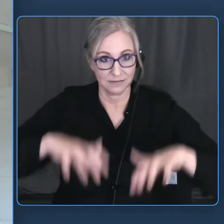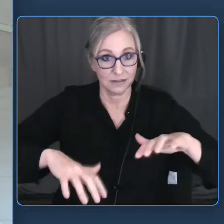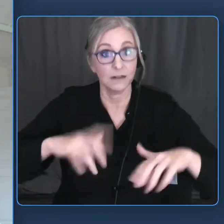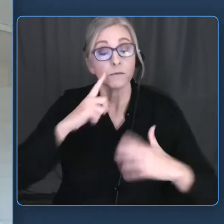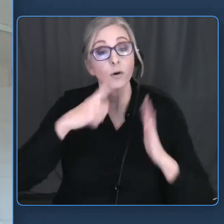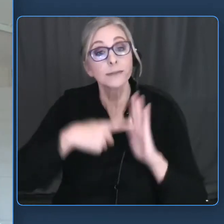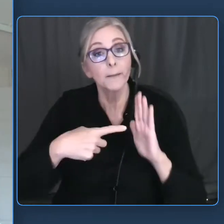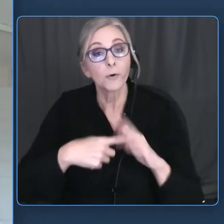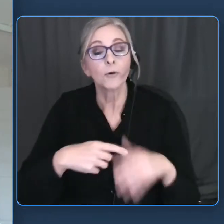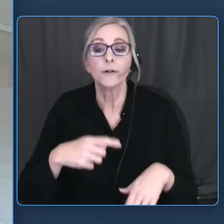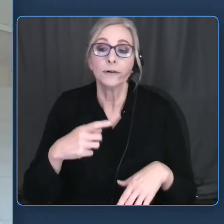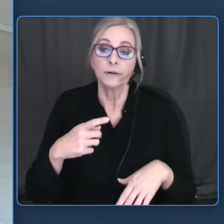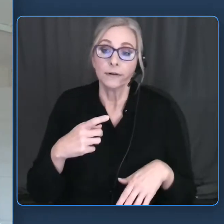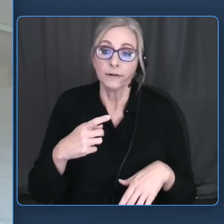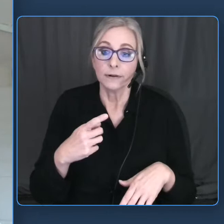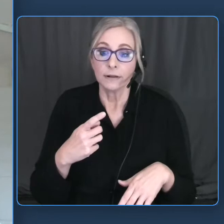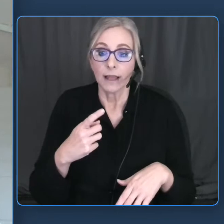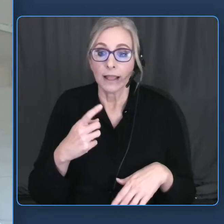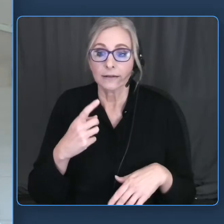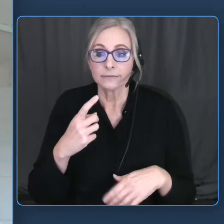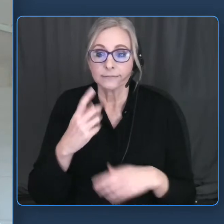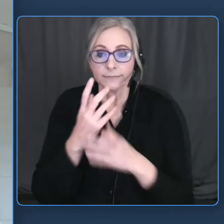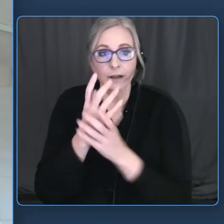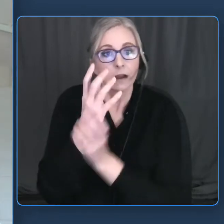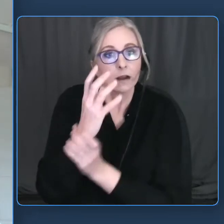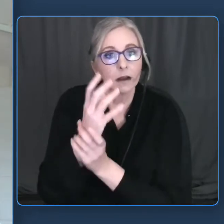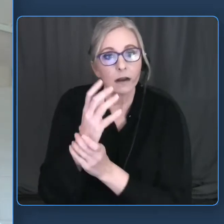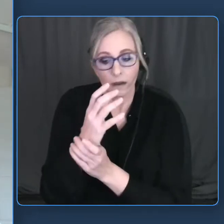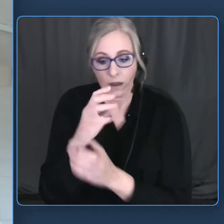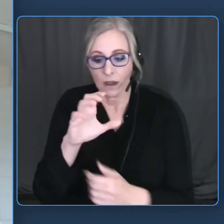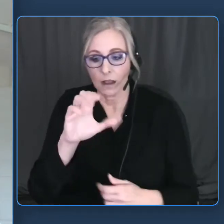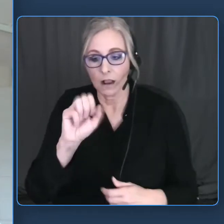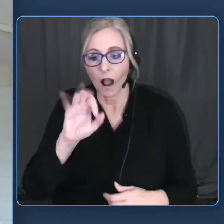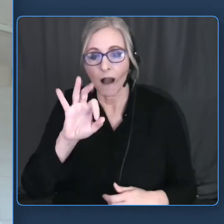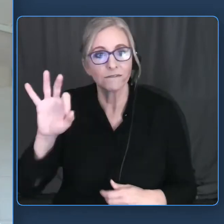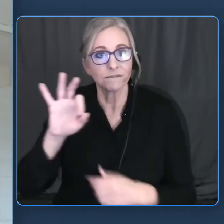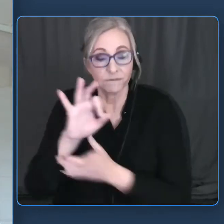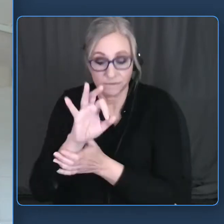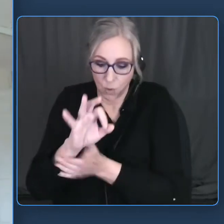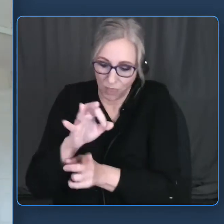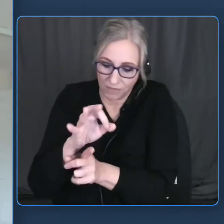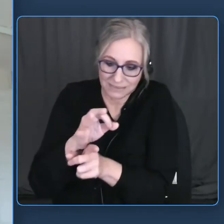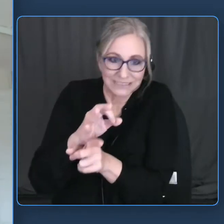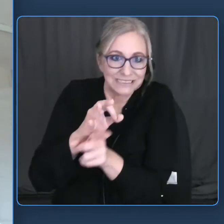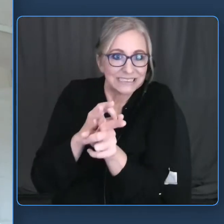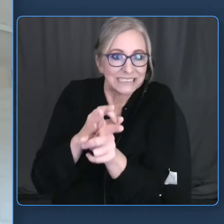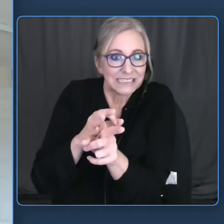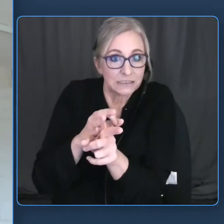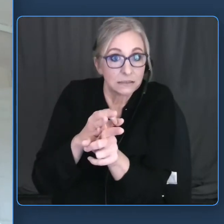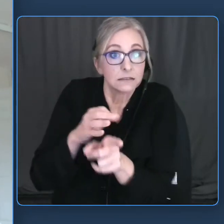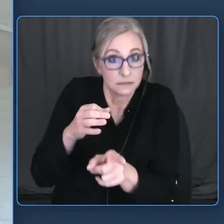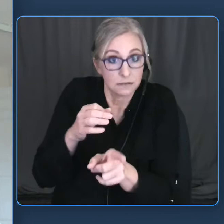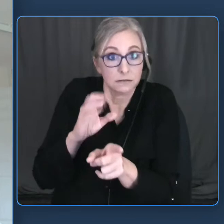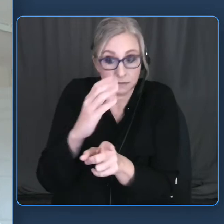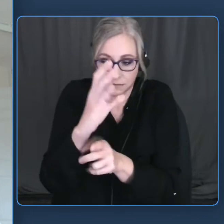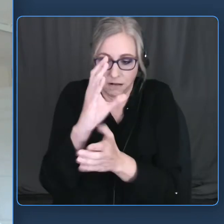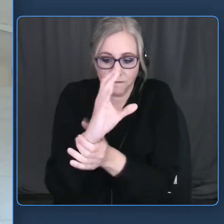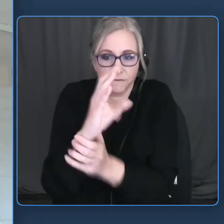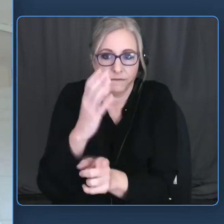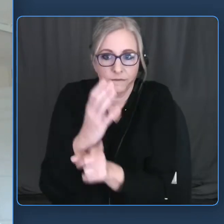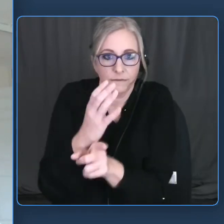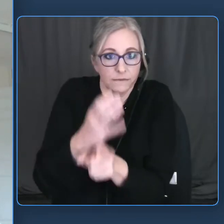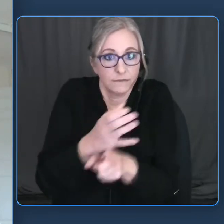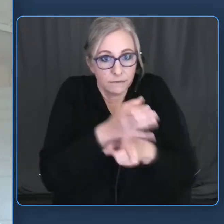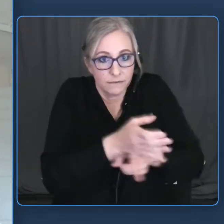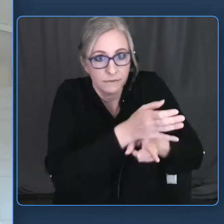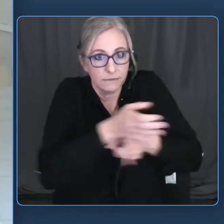So for example, like a cuff with a stick or something, that's kind of one that exists on the market, but I do wonder if there could be